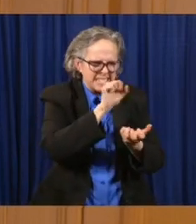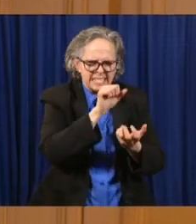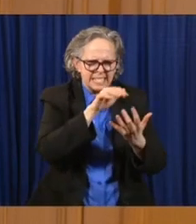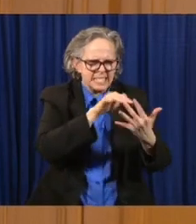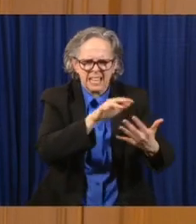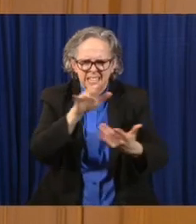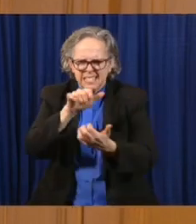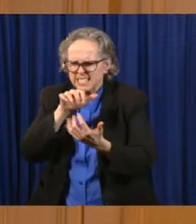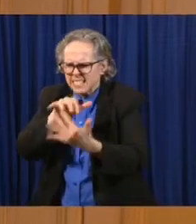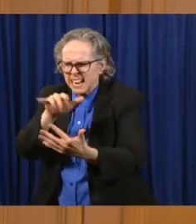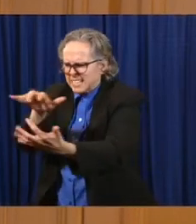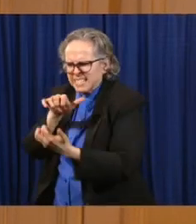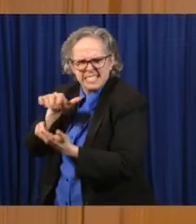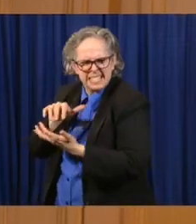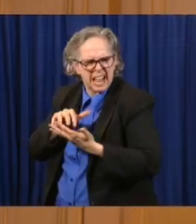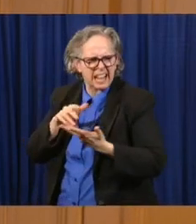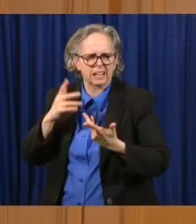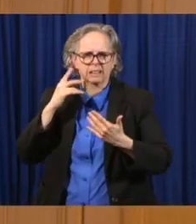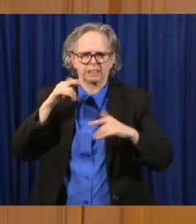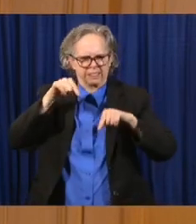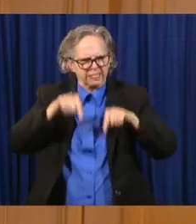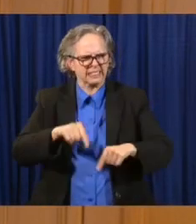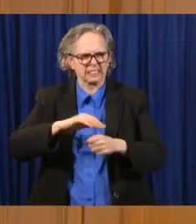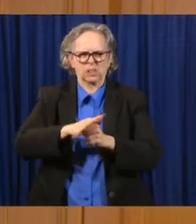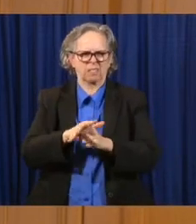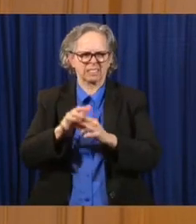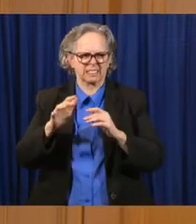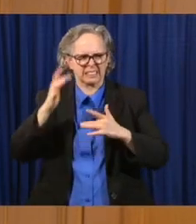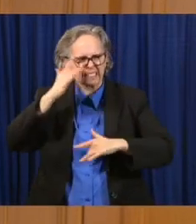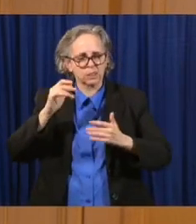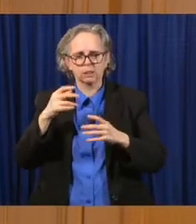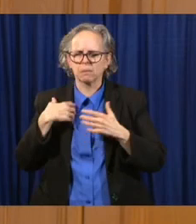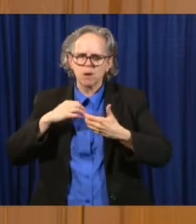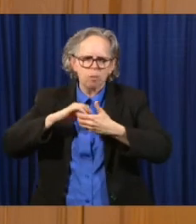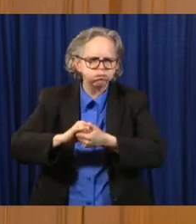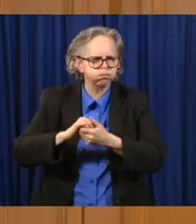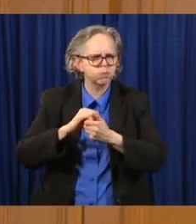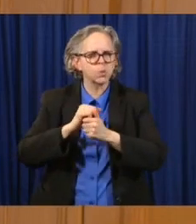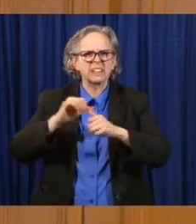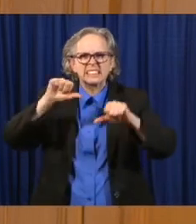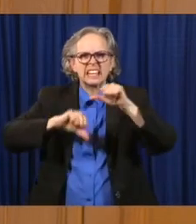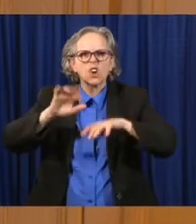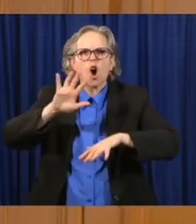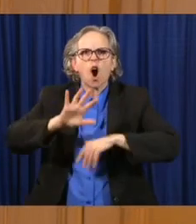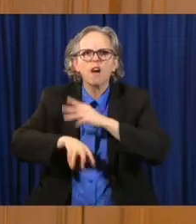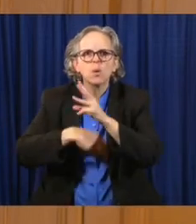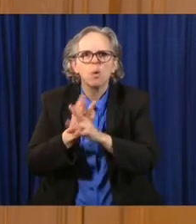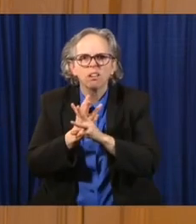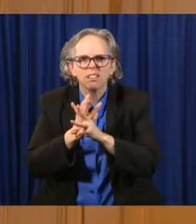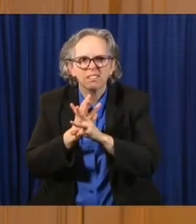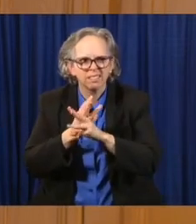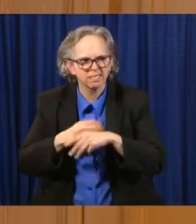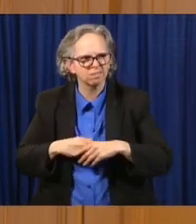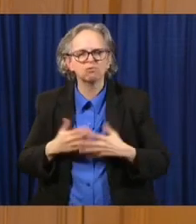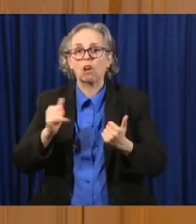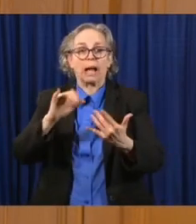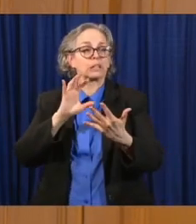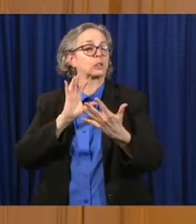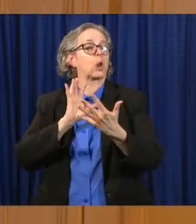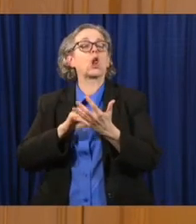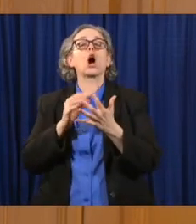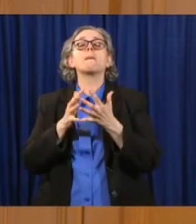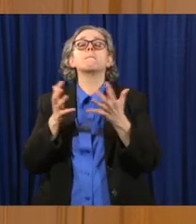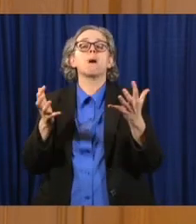over the world and certainly all over the United States who are trying to learn as much as we can, as fast as we can, so that